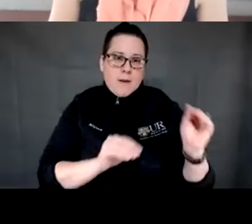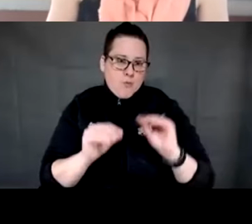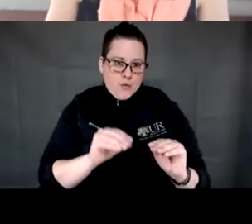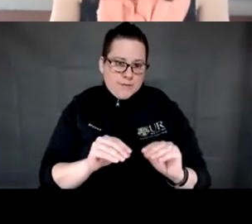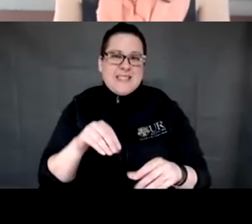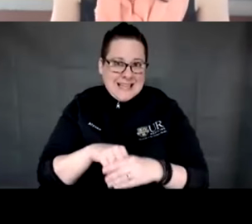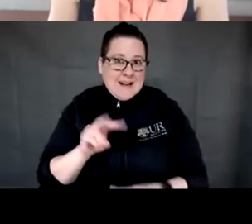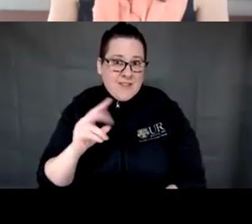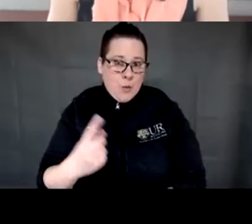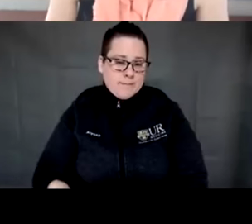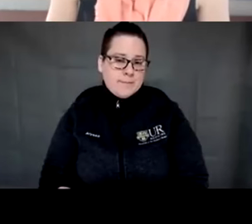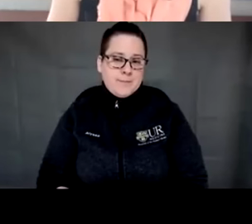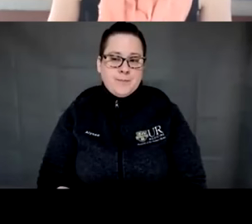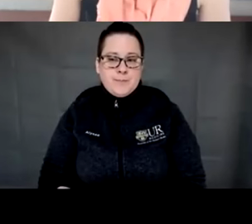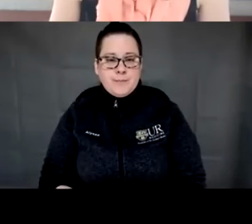V1.